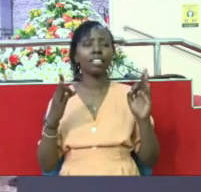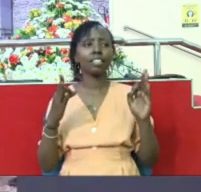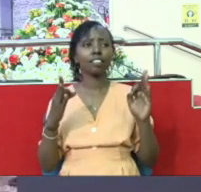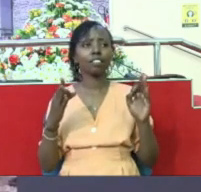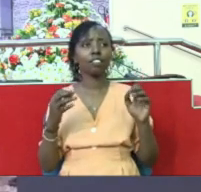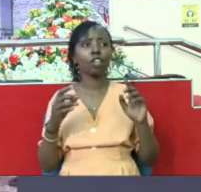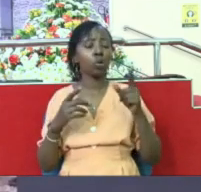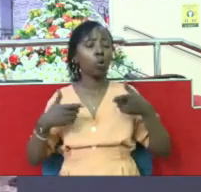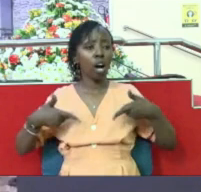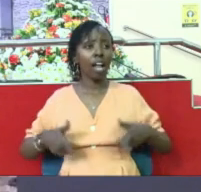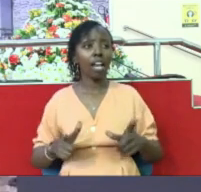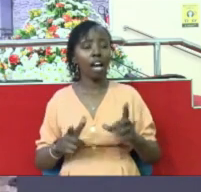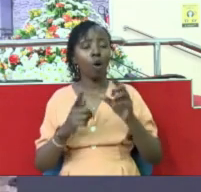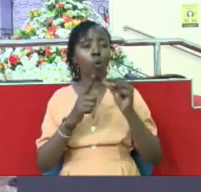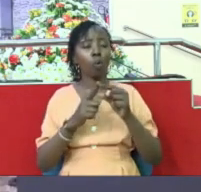you will not worry.